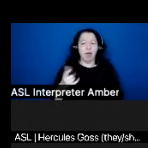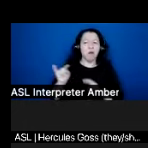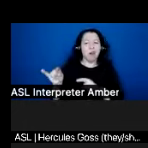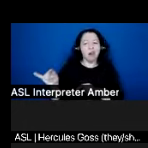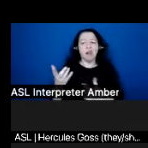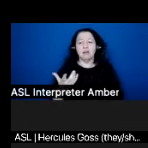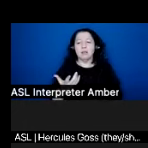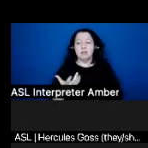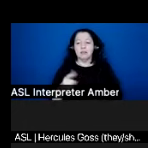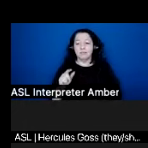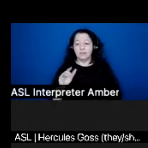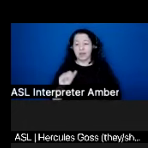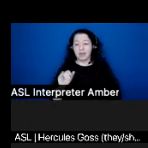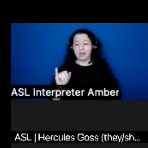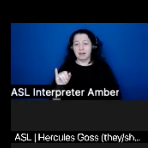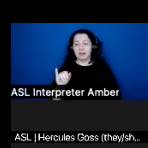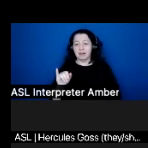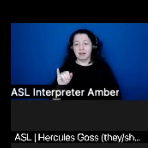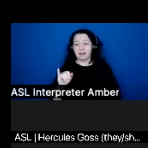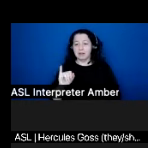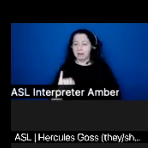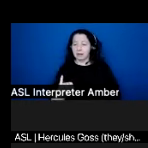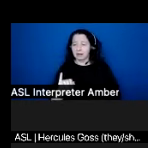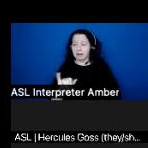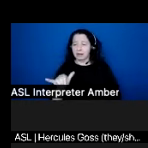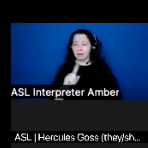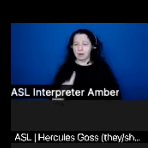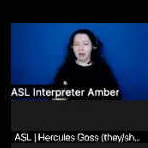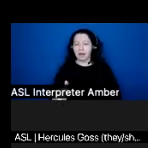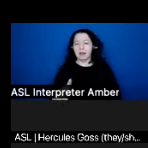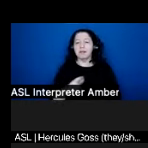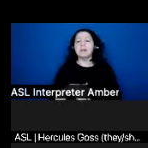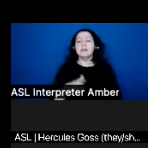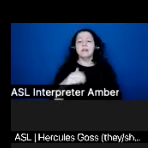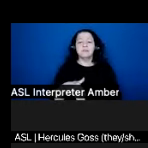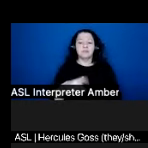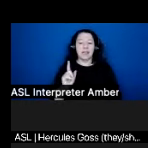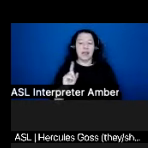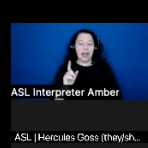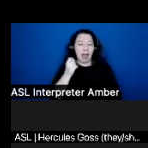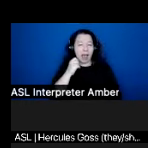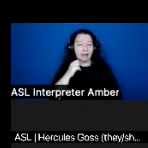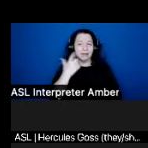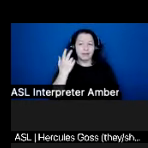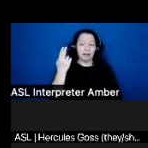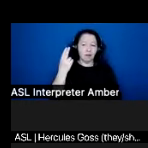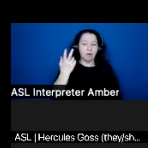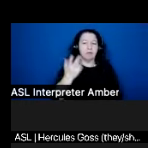sort of is involved in what we might need to know and how we respond, right?